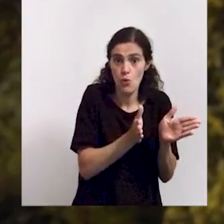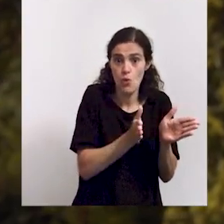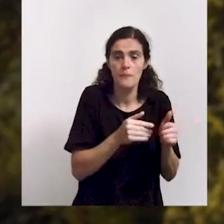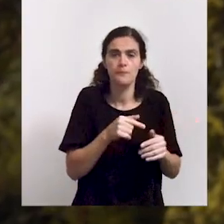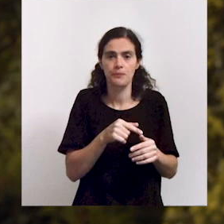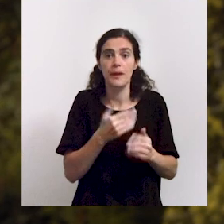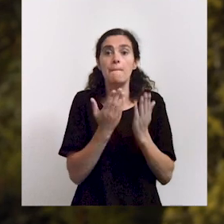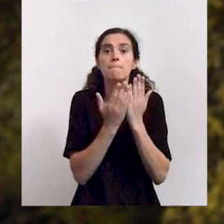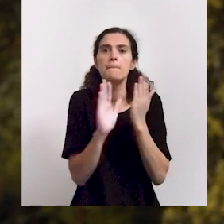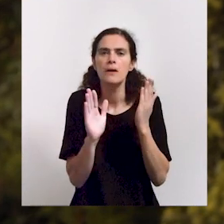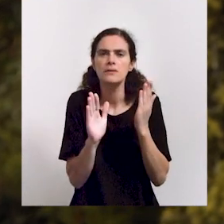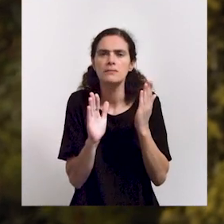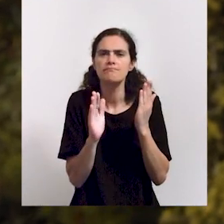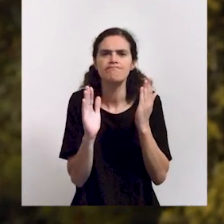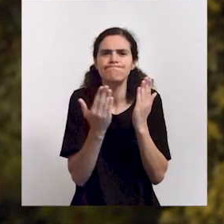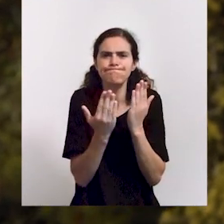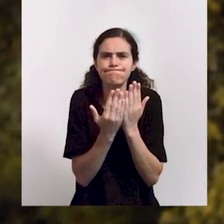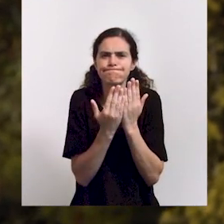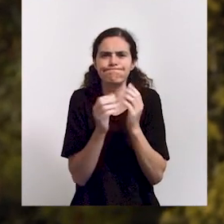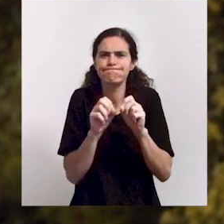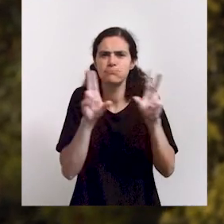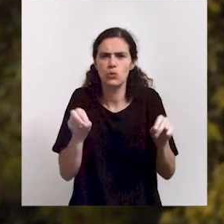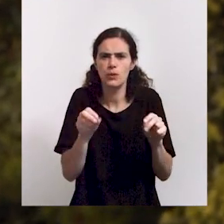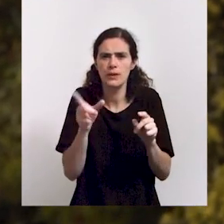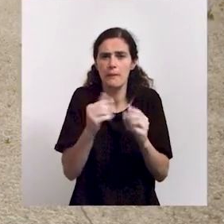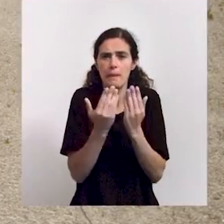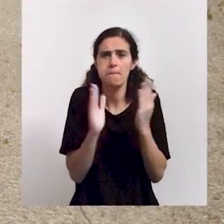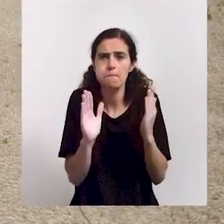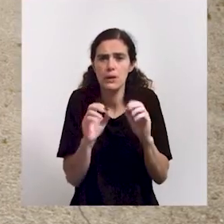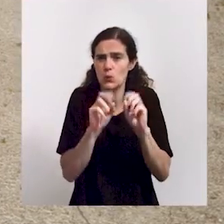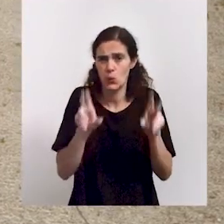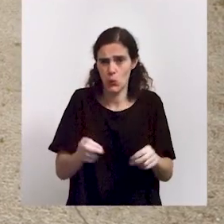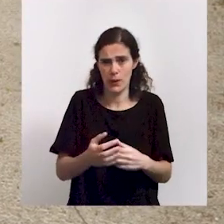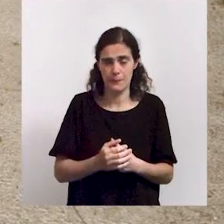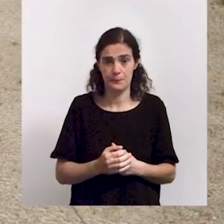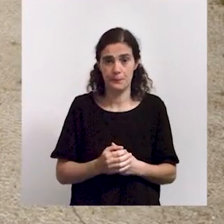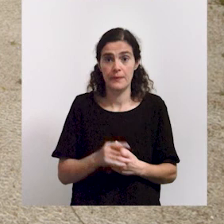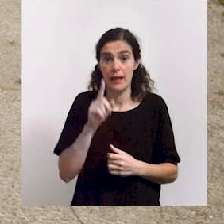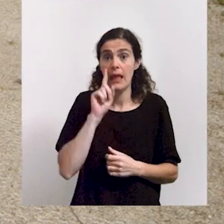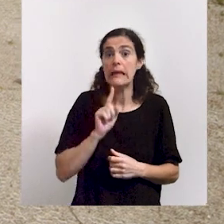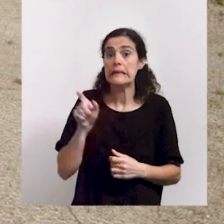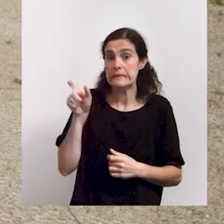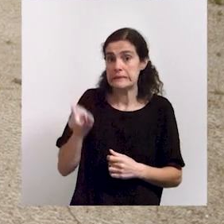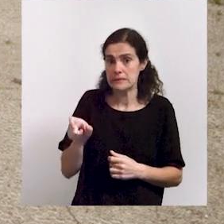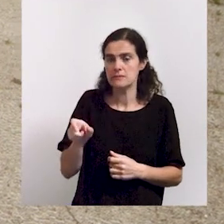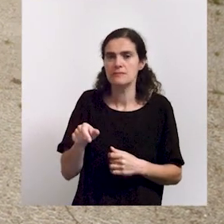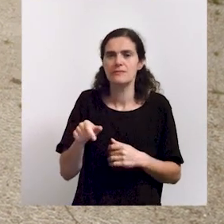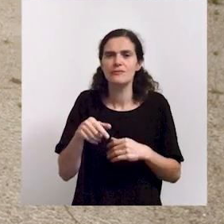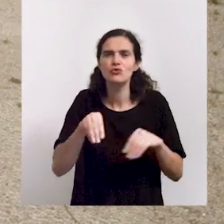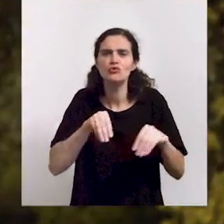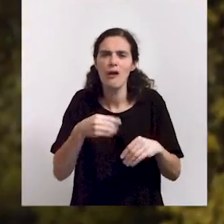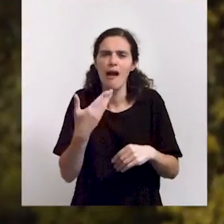and never open either. And so Yoko Ono plays with that. I think there is also something which is about